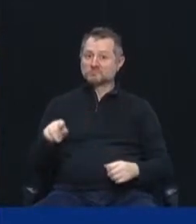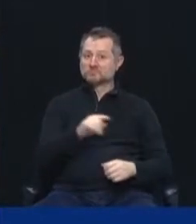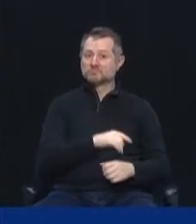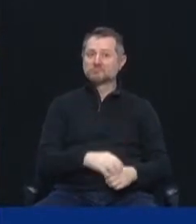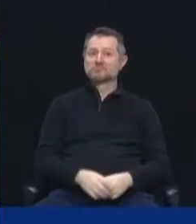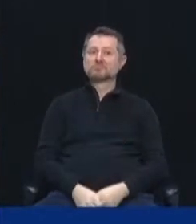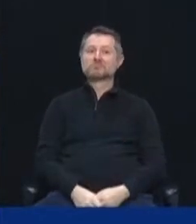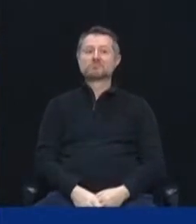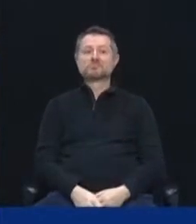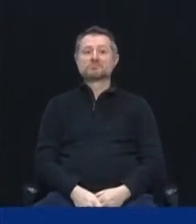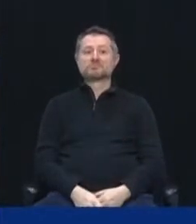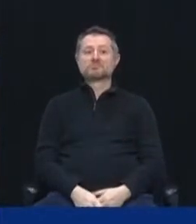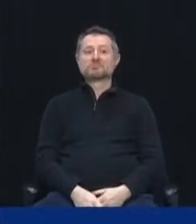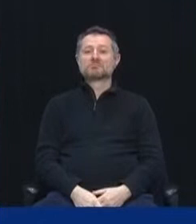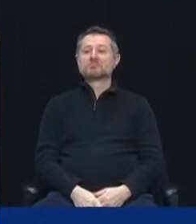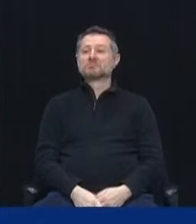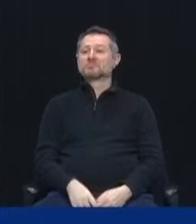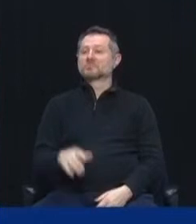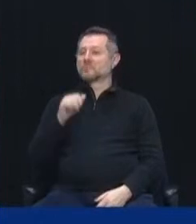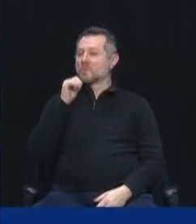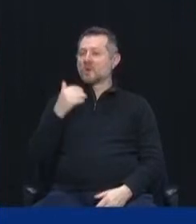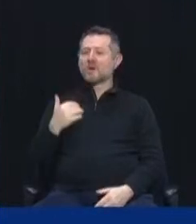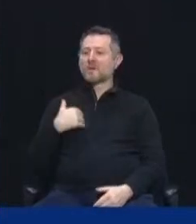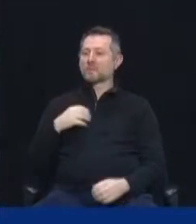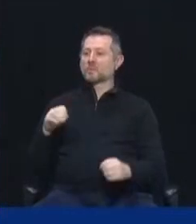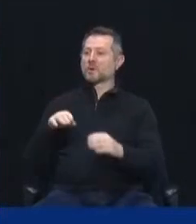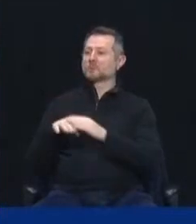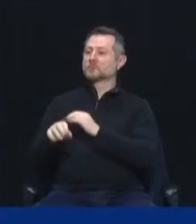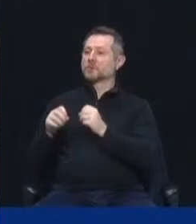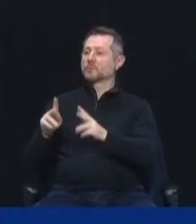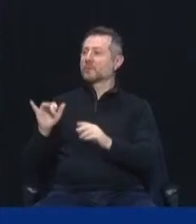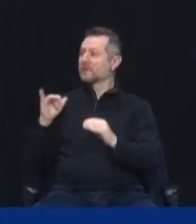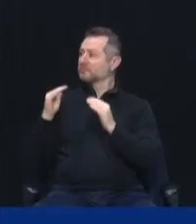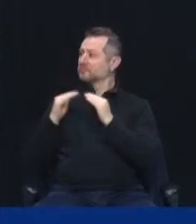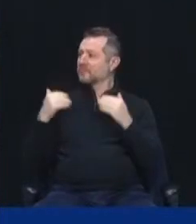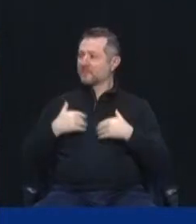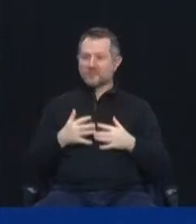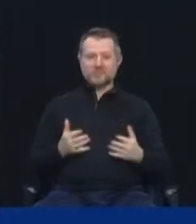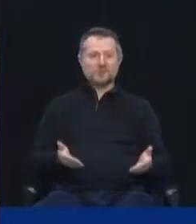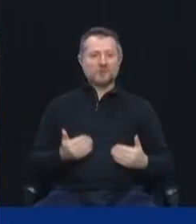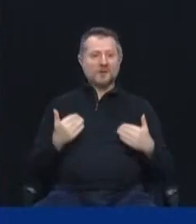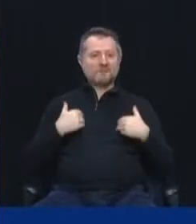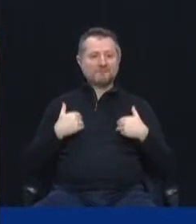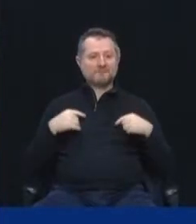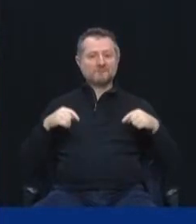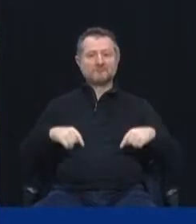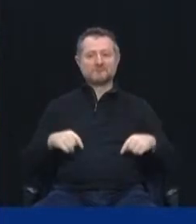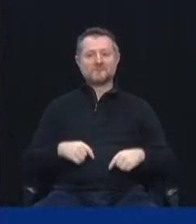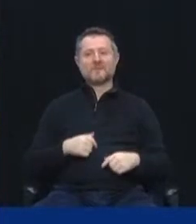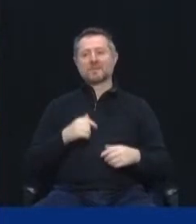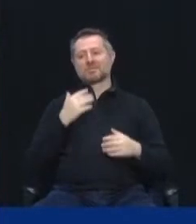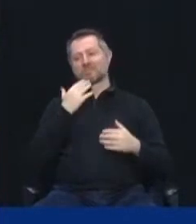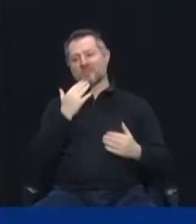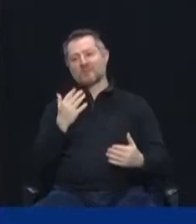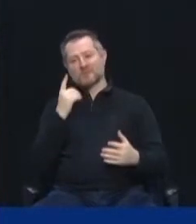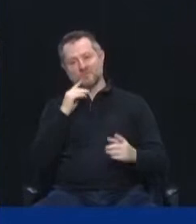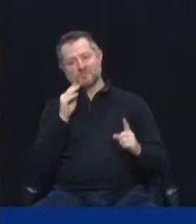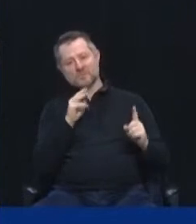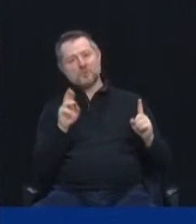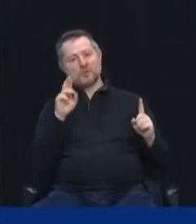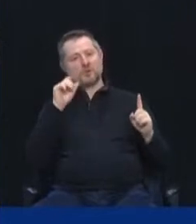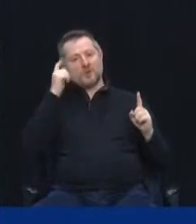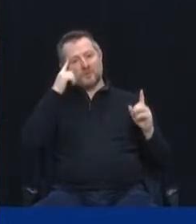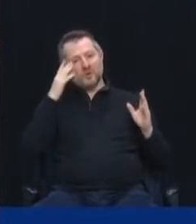vaccinated, and they don't have the opportunity that we have. So we thank Mr. Government